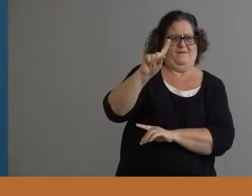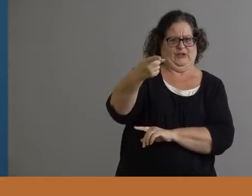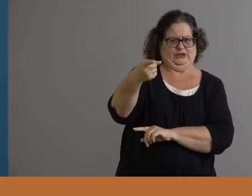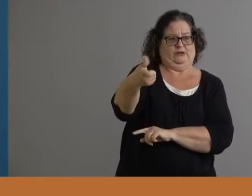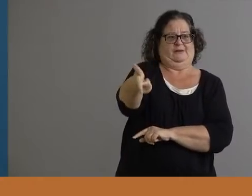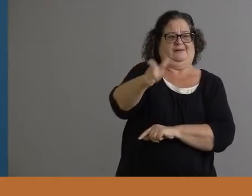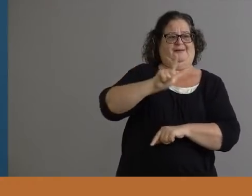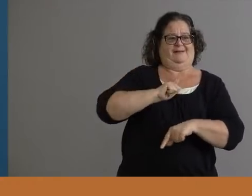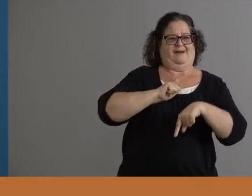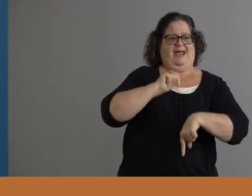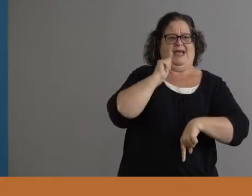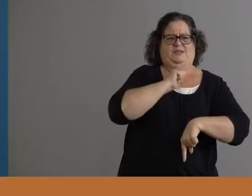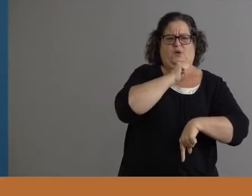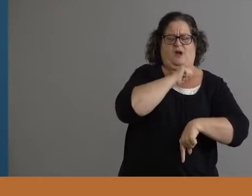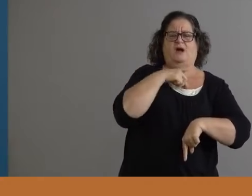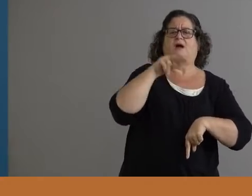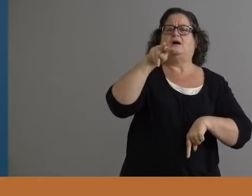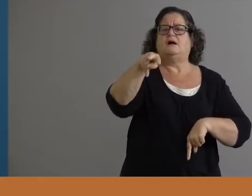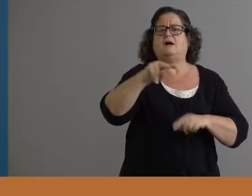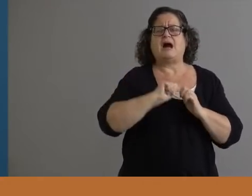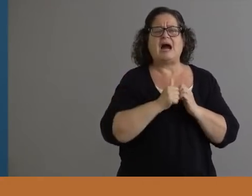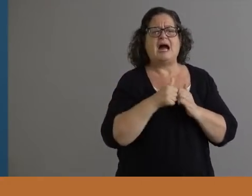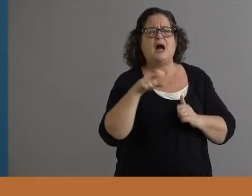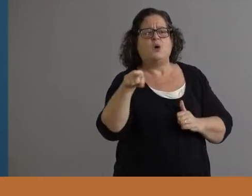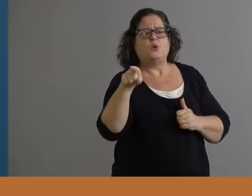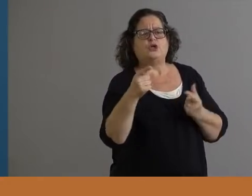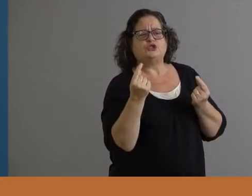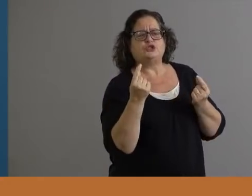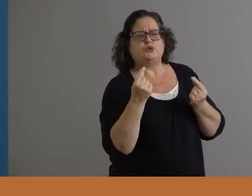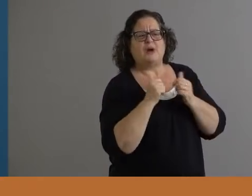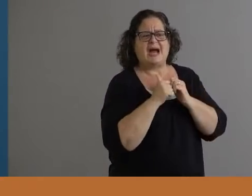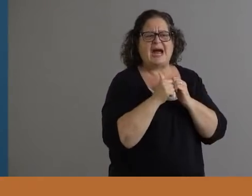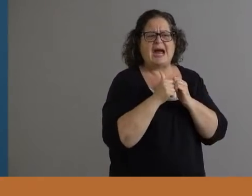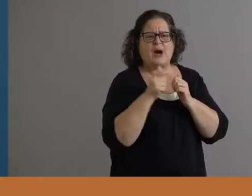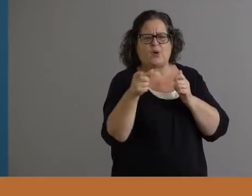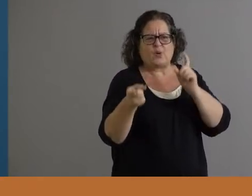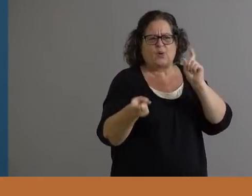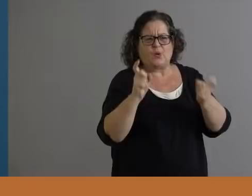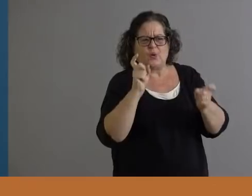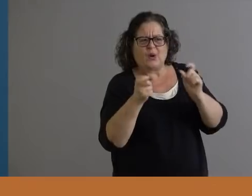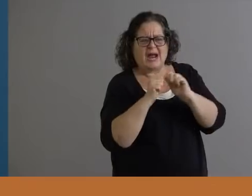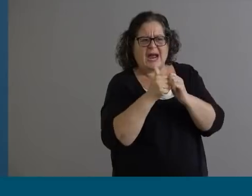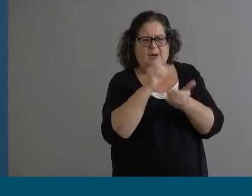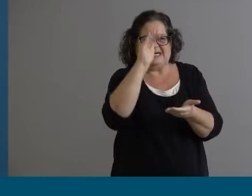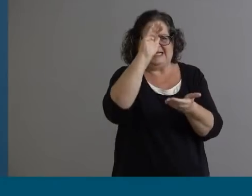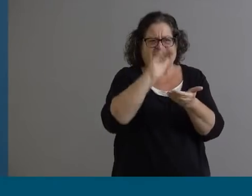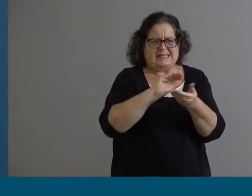do to get our arms around the crisis as quickly as possible.